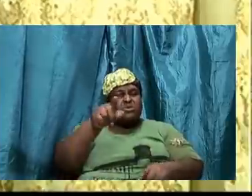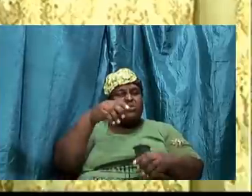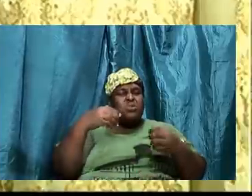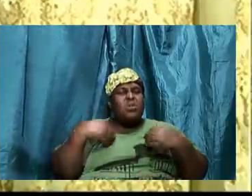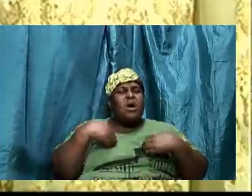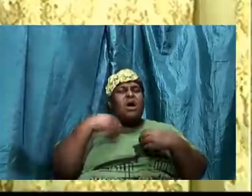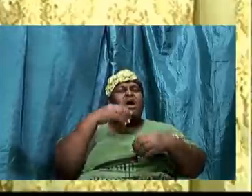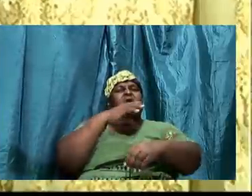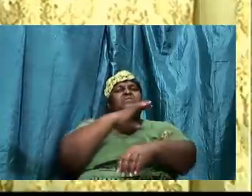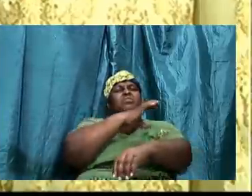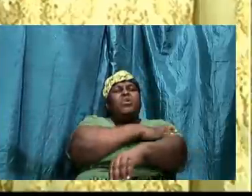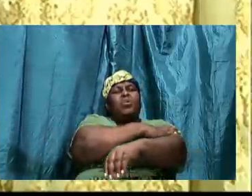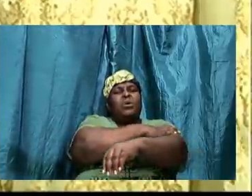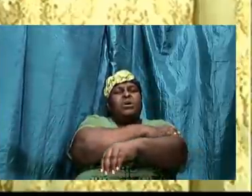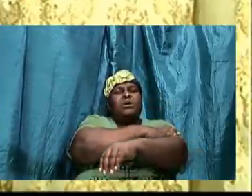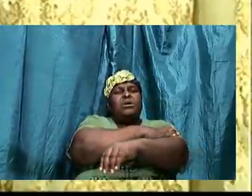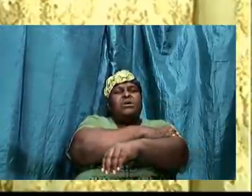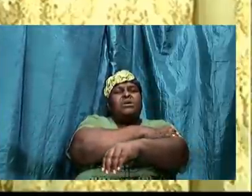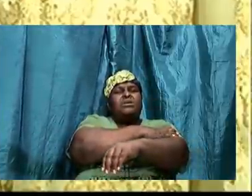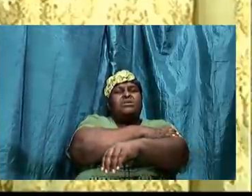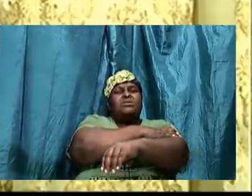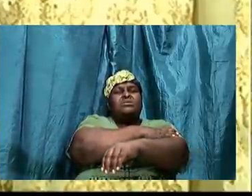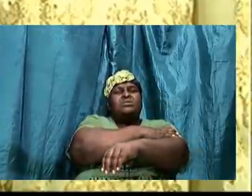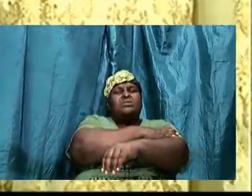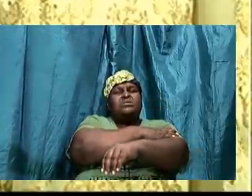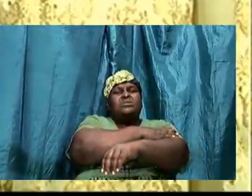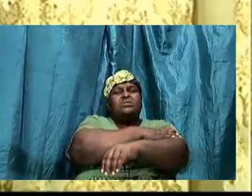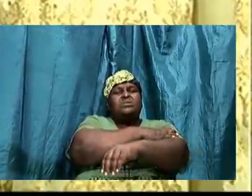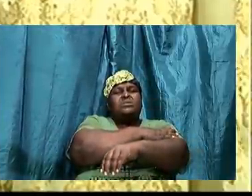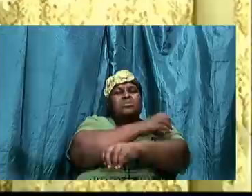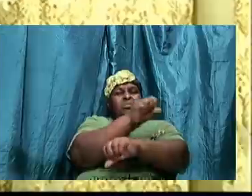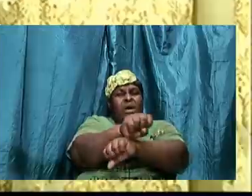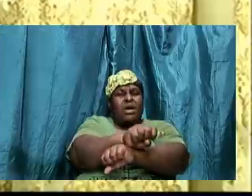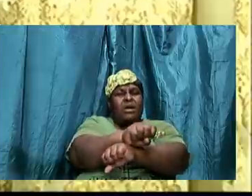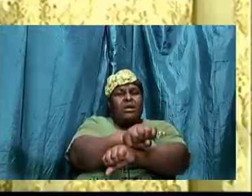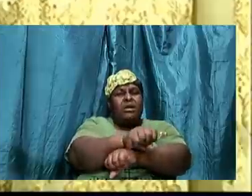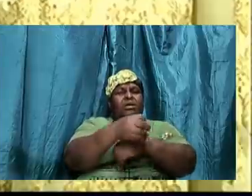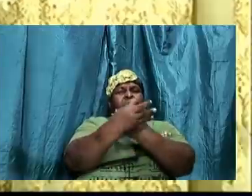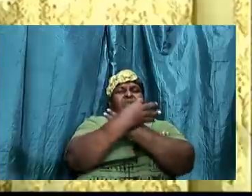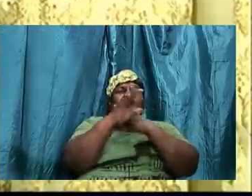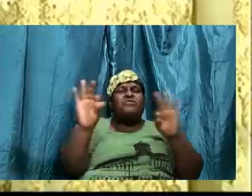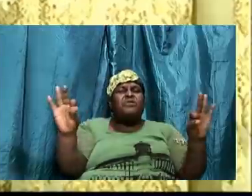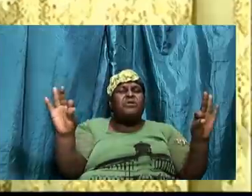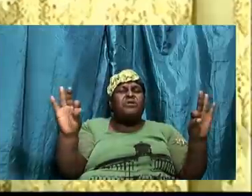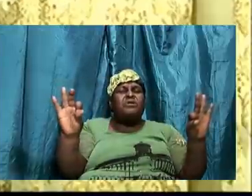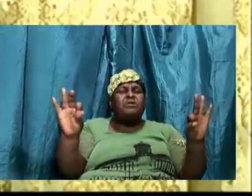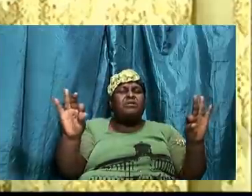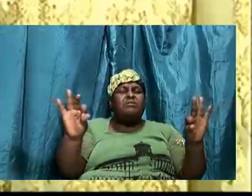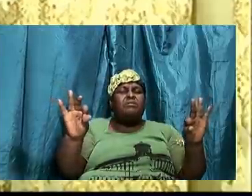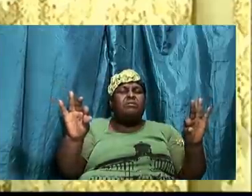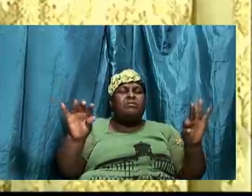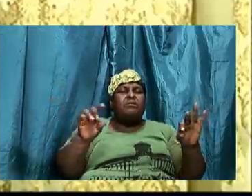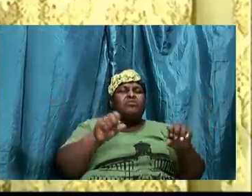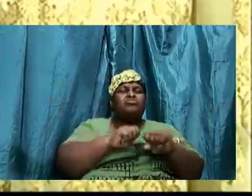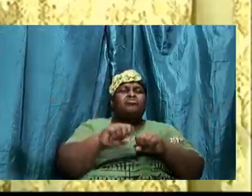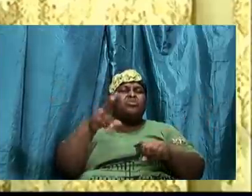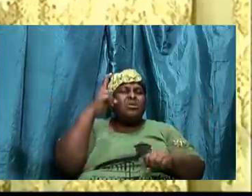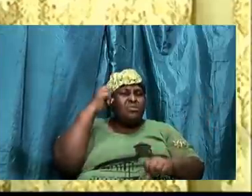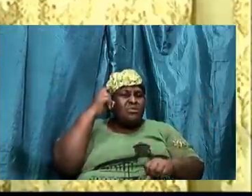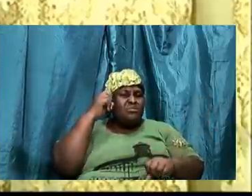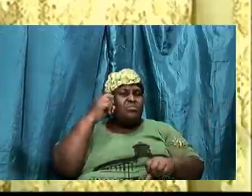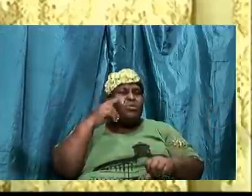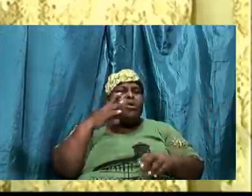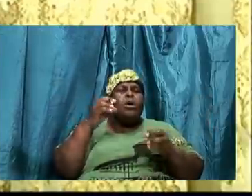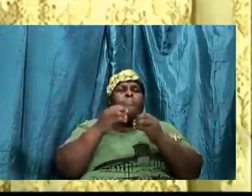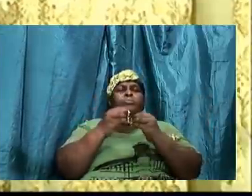to bind and to loose. So the adversary is more interested in you. The adversary